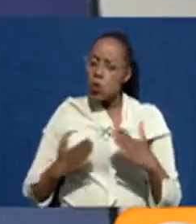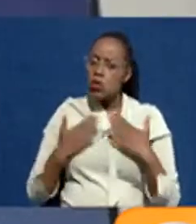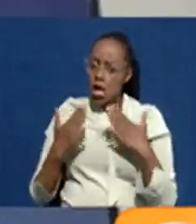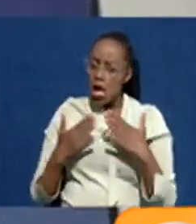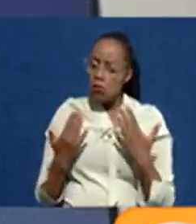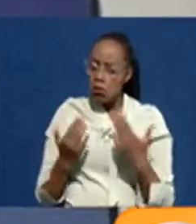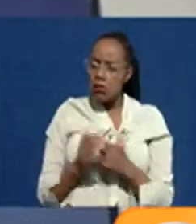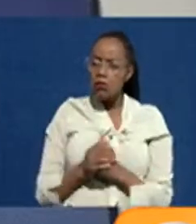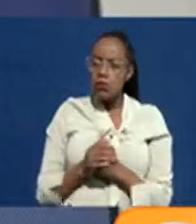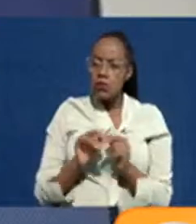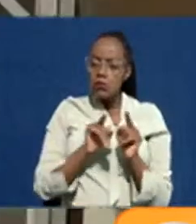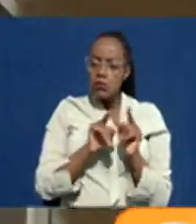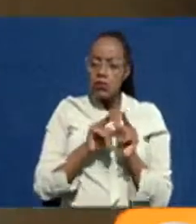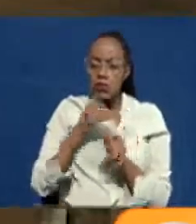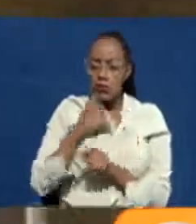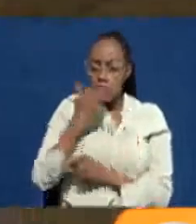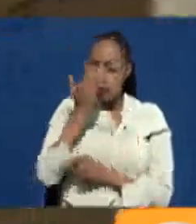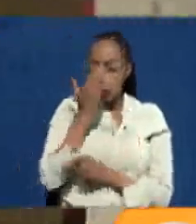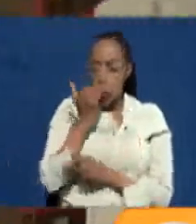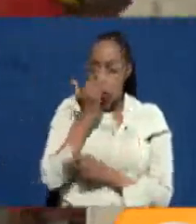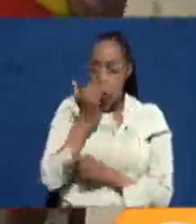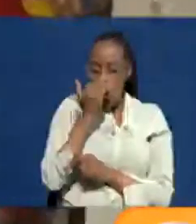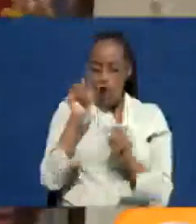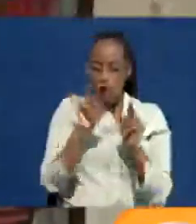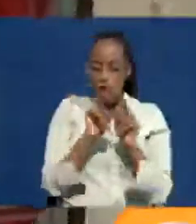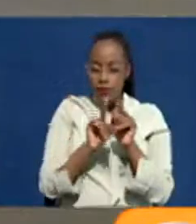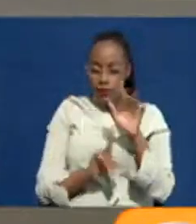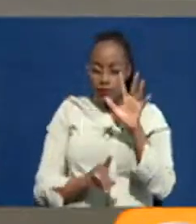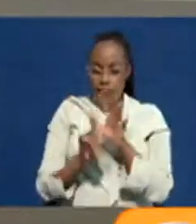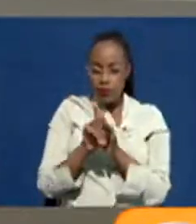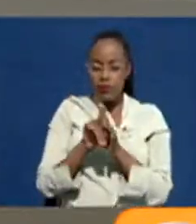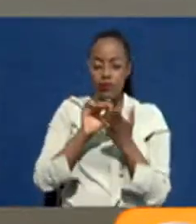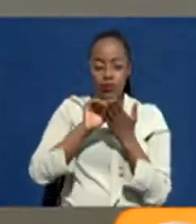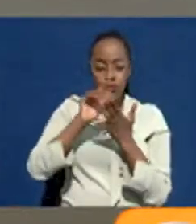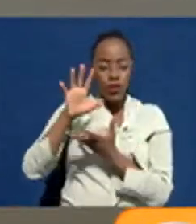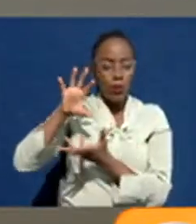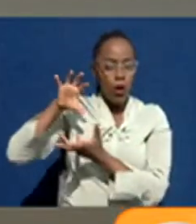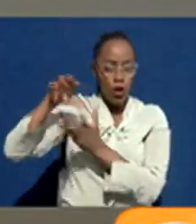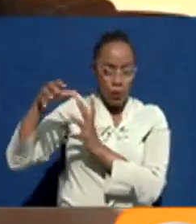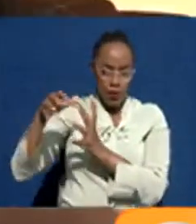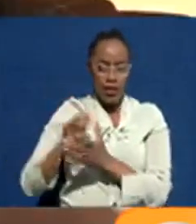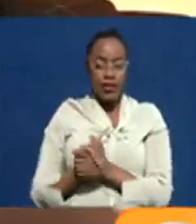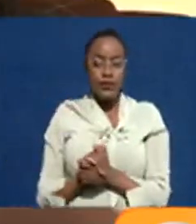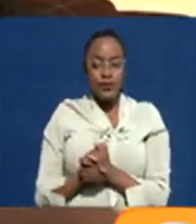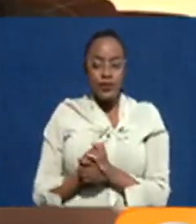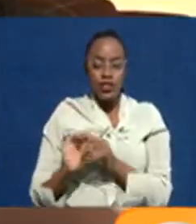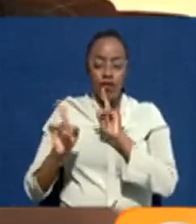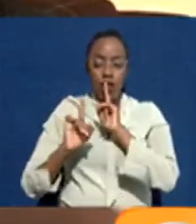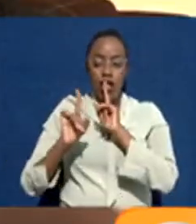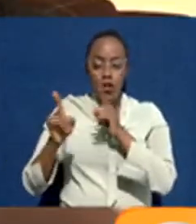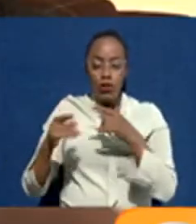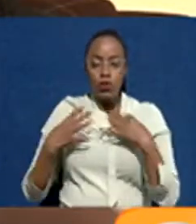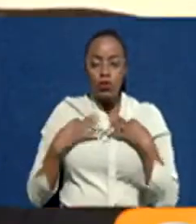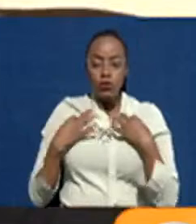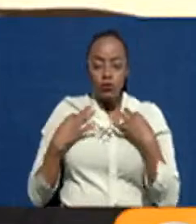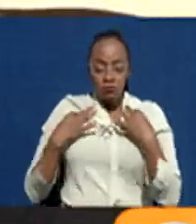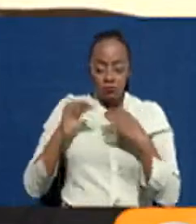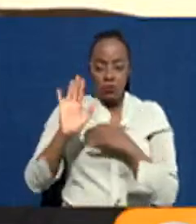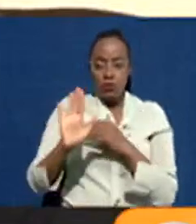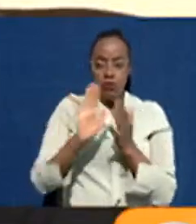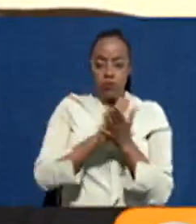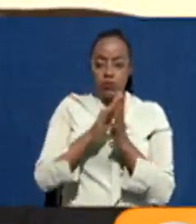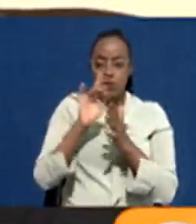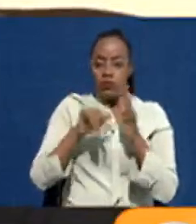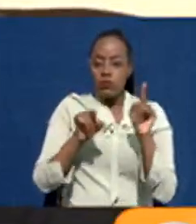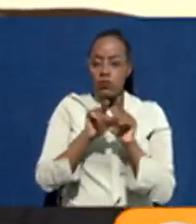An acute flu-like illness, which developed into further complications. She vomited on her clothes. She became